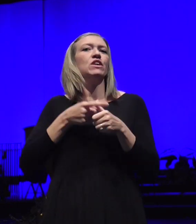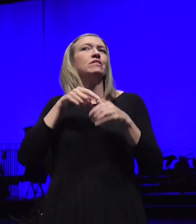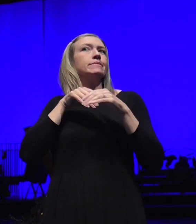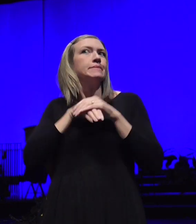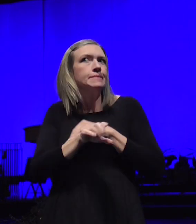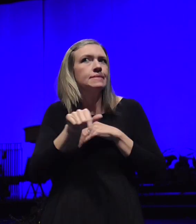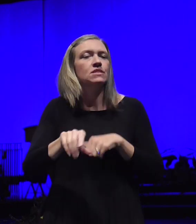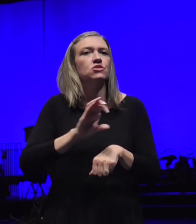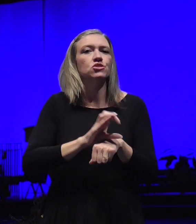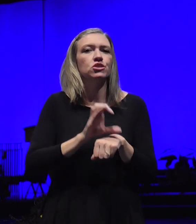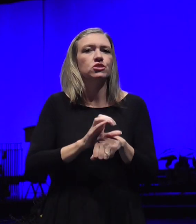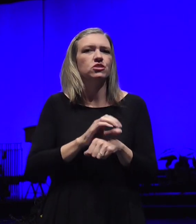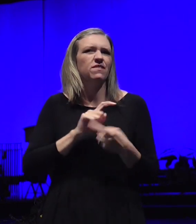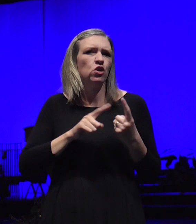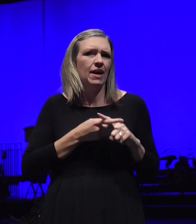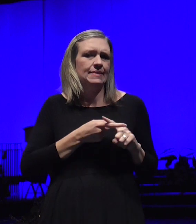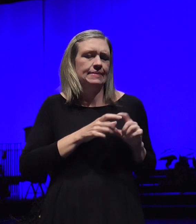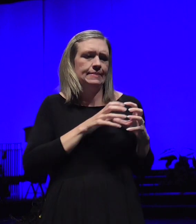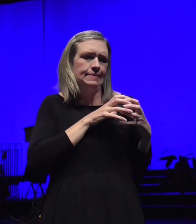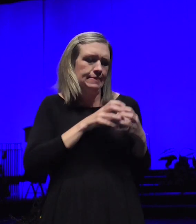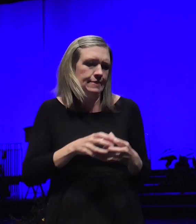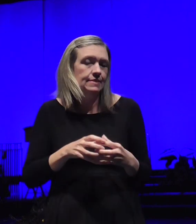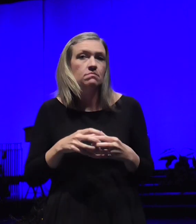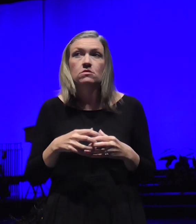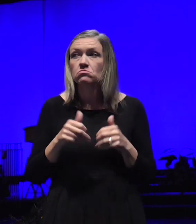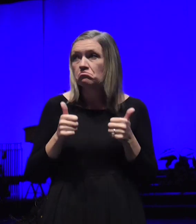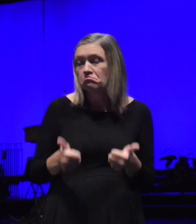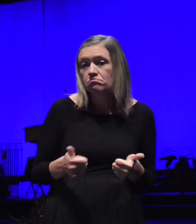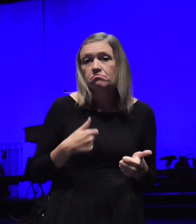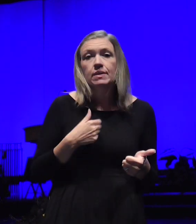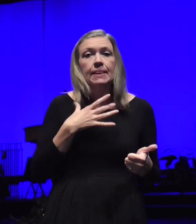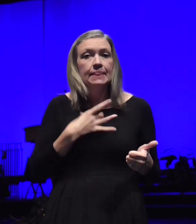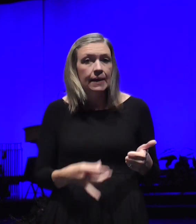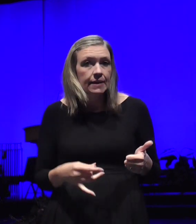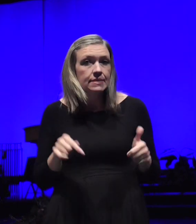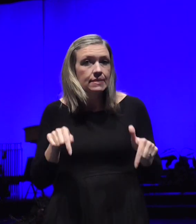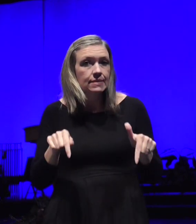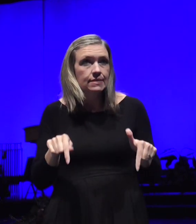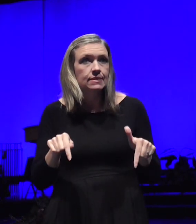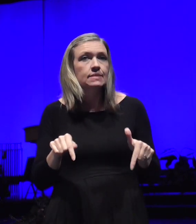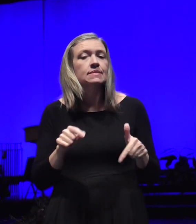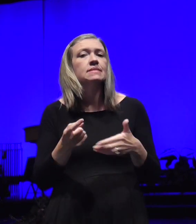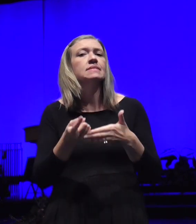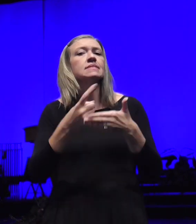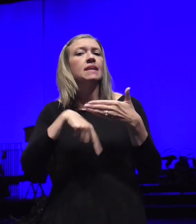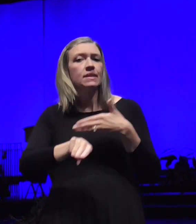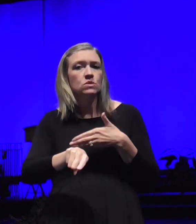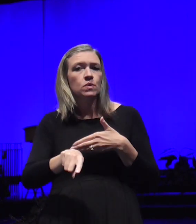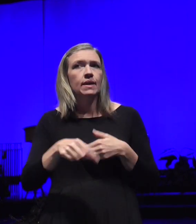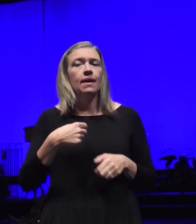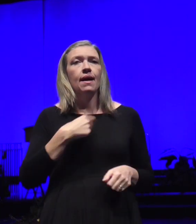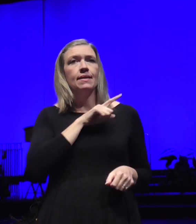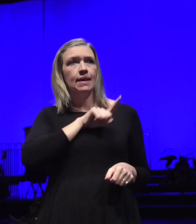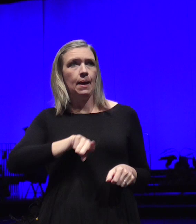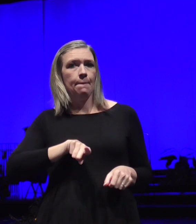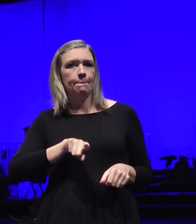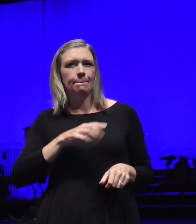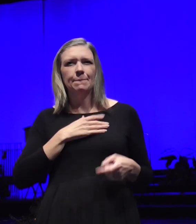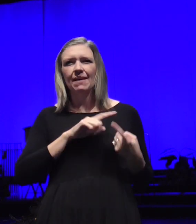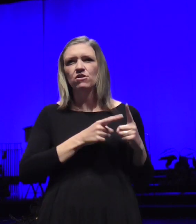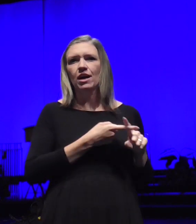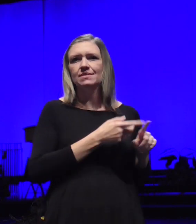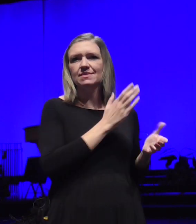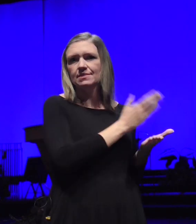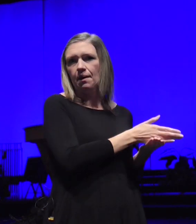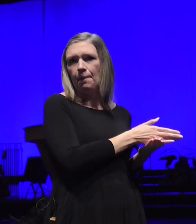some friends brought me, and it was great being here. I liked it. And then the next week I came. They never came